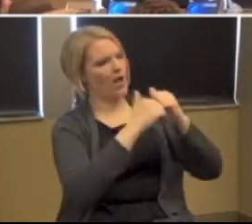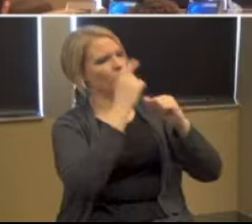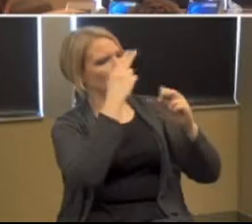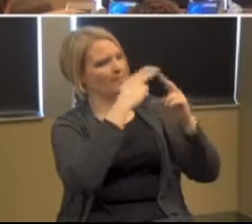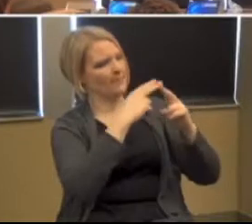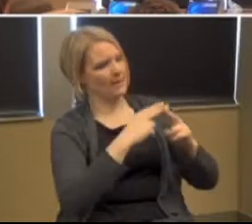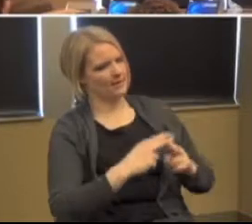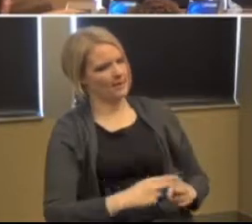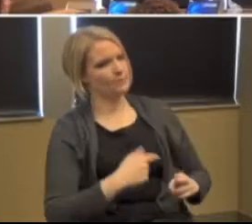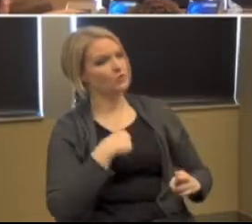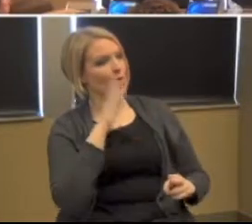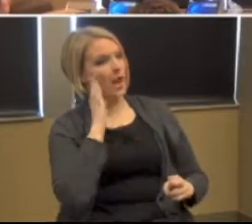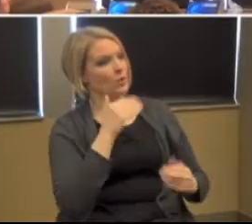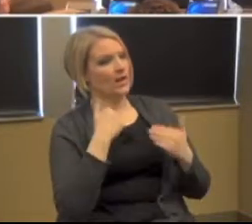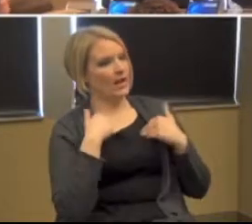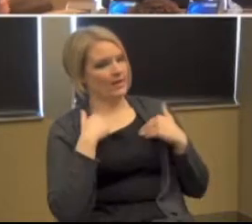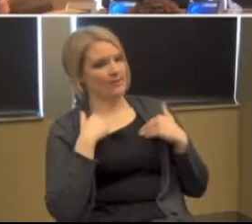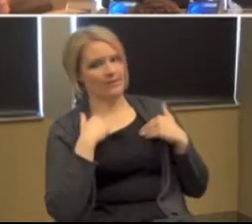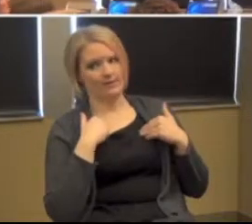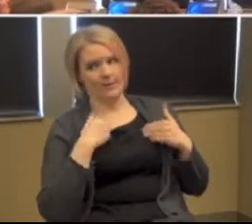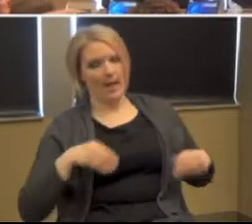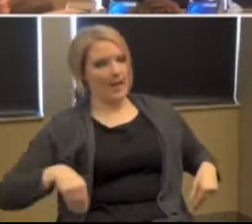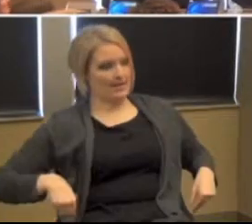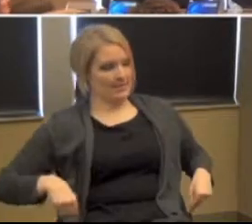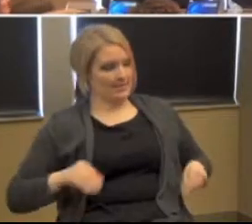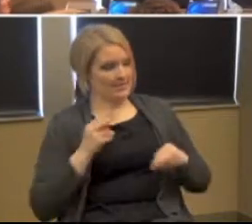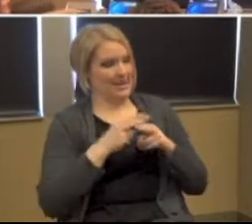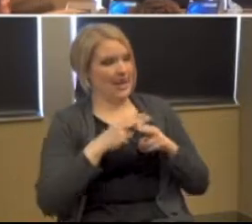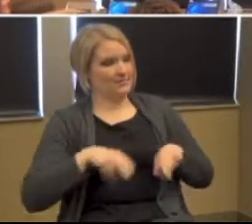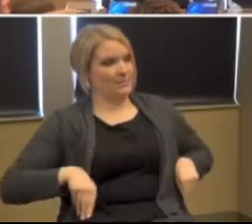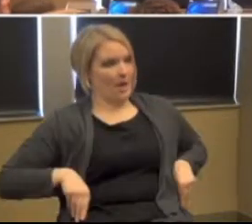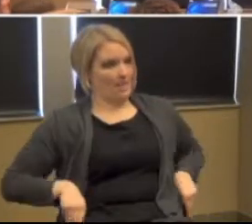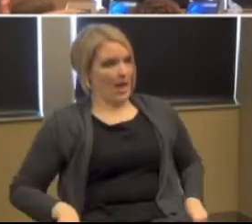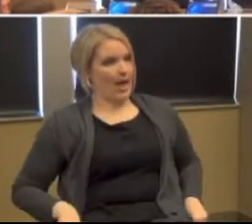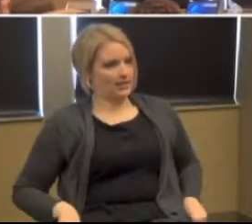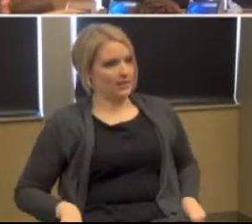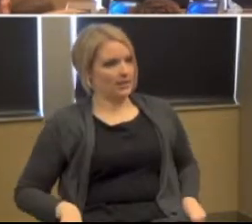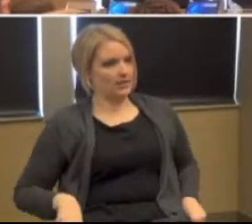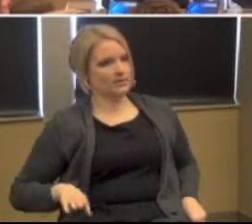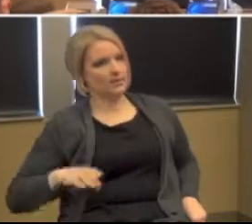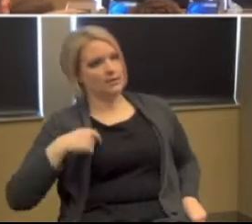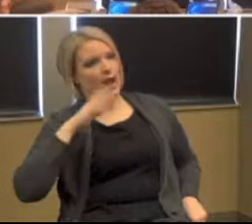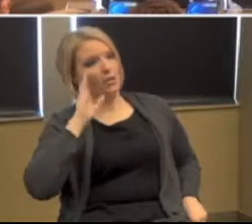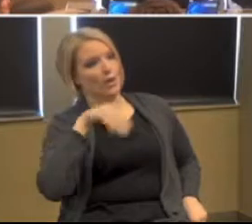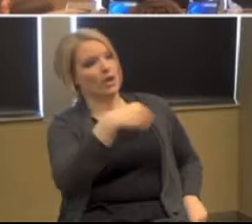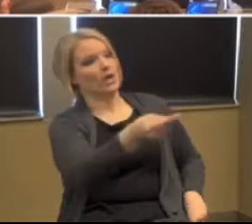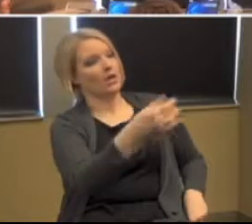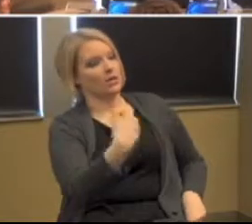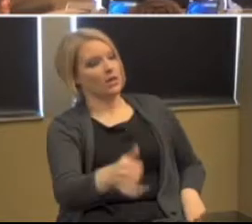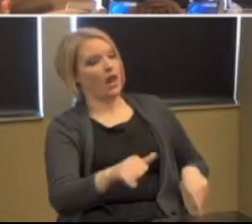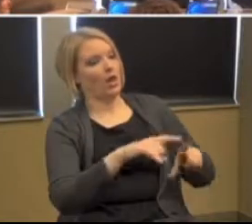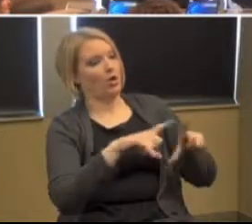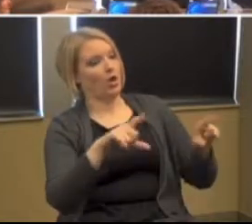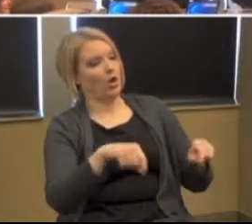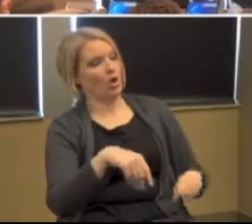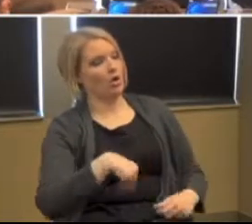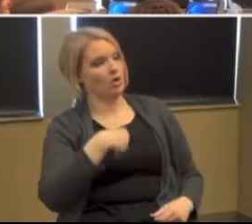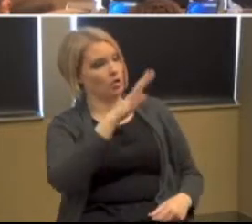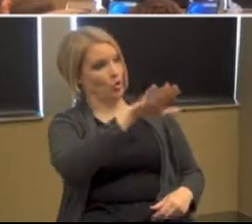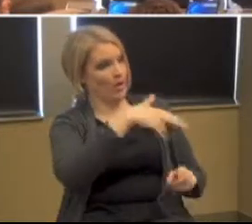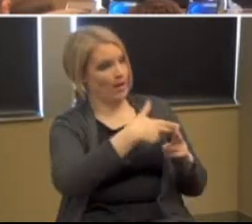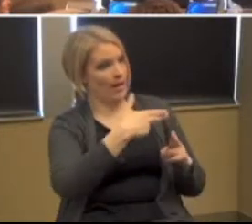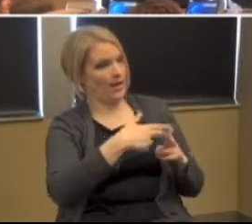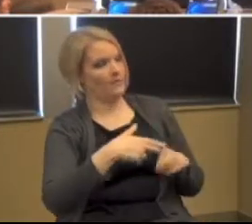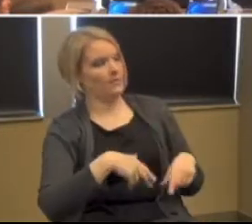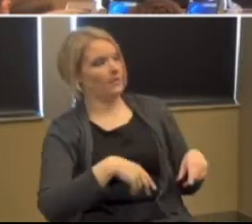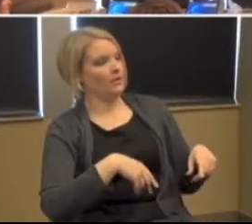just have pockets full of names, and I would hand you your name on a yellow card and your